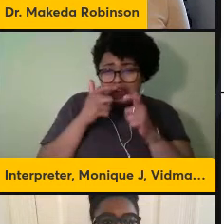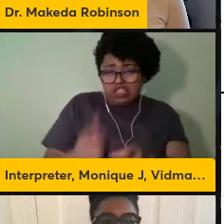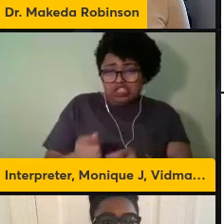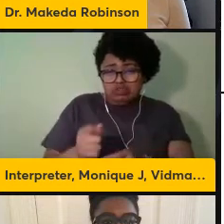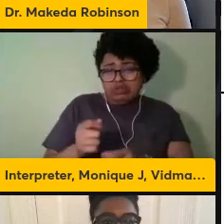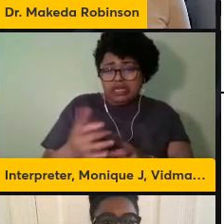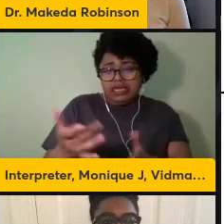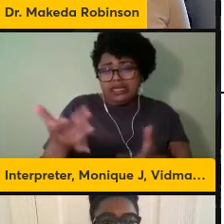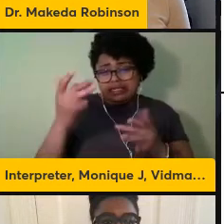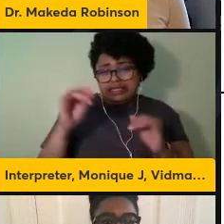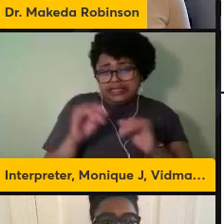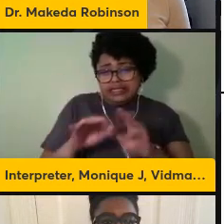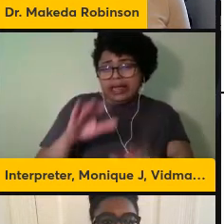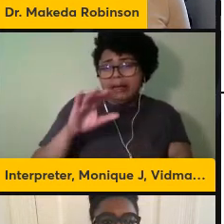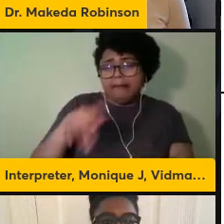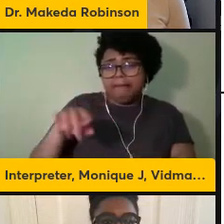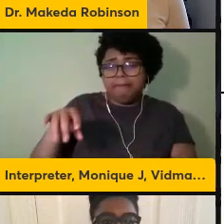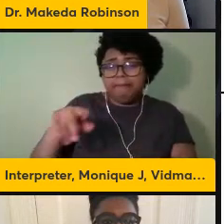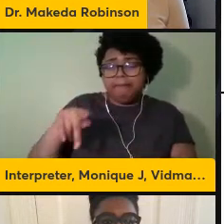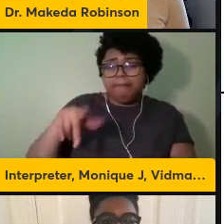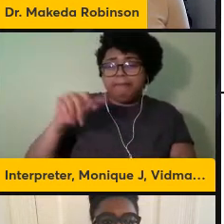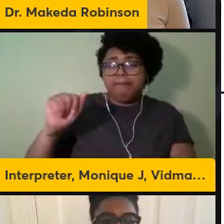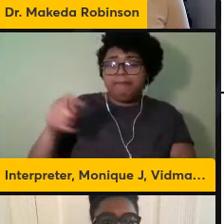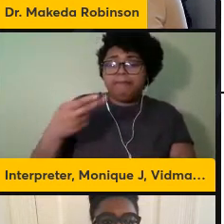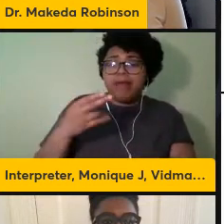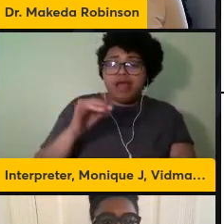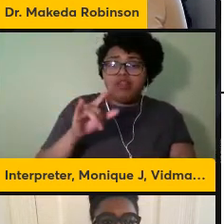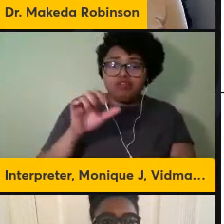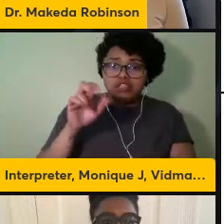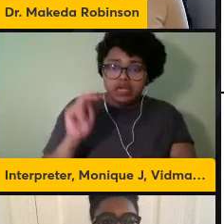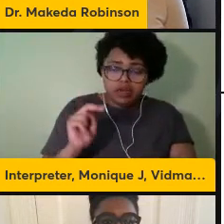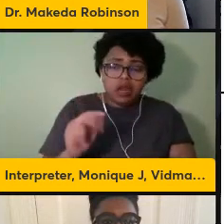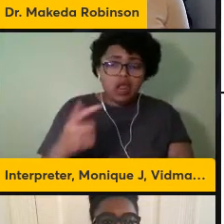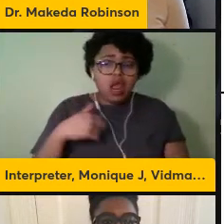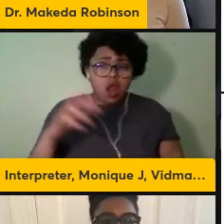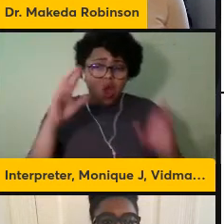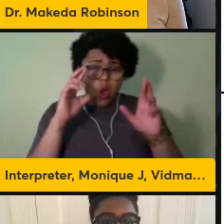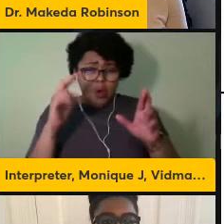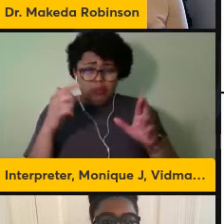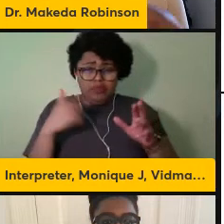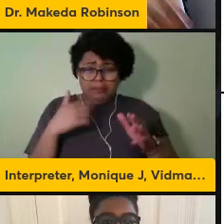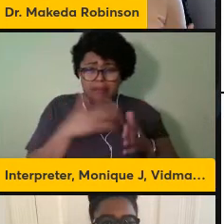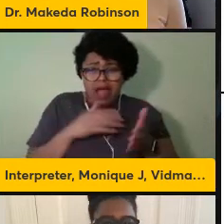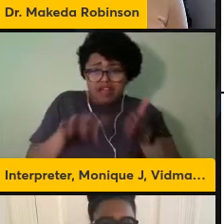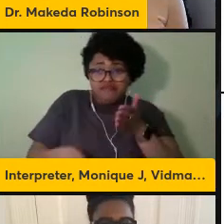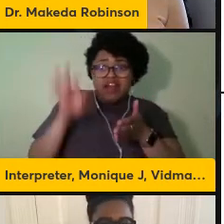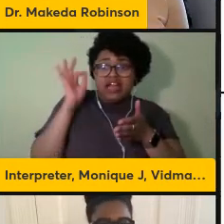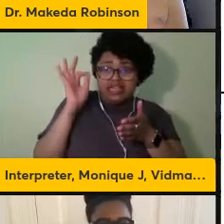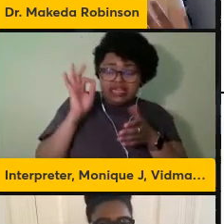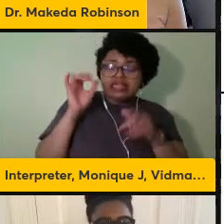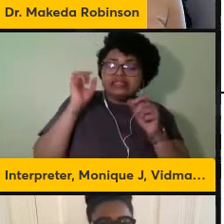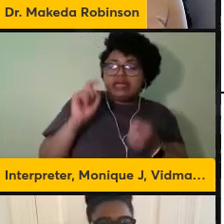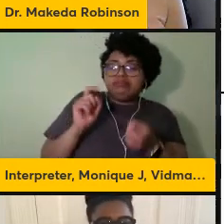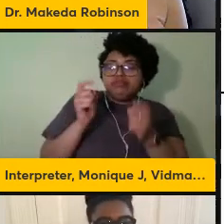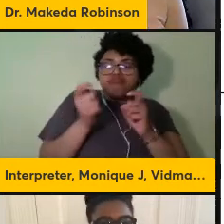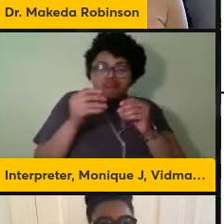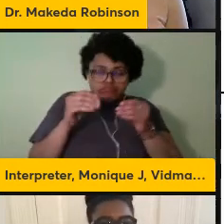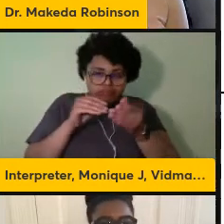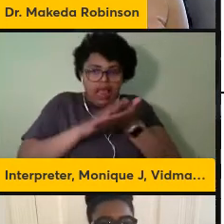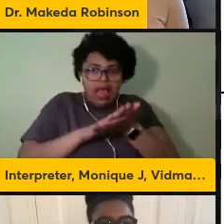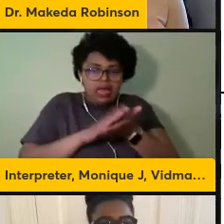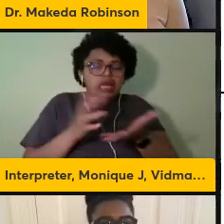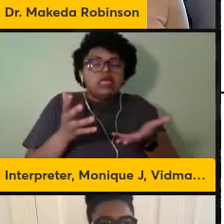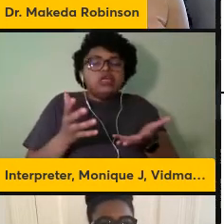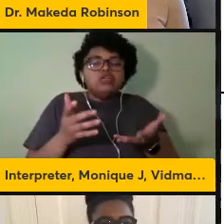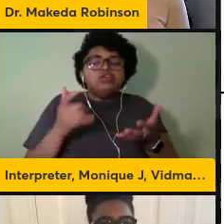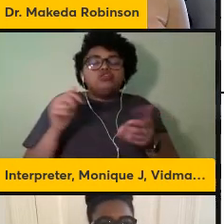fourth stage will be discovery and translation. I'm really passionate about finding ways that we can use science to impact